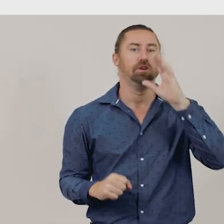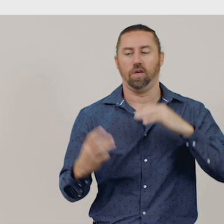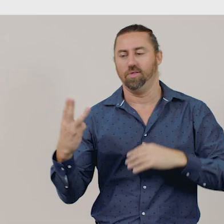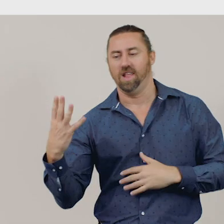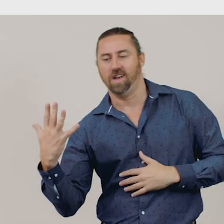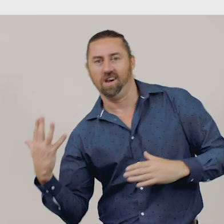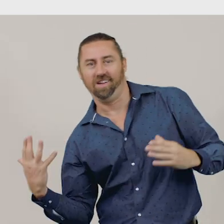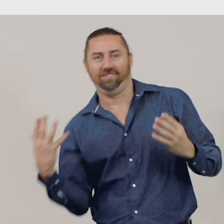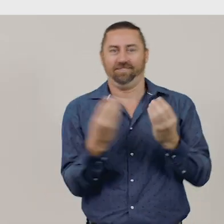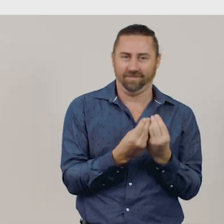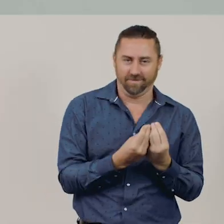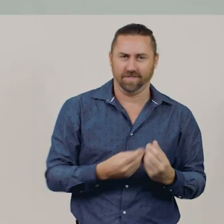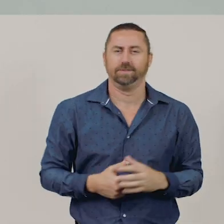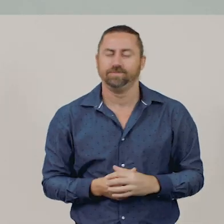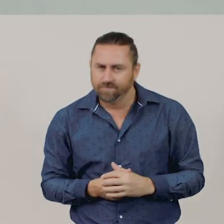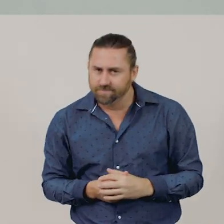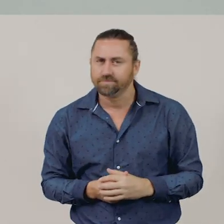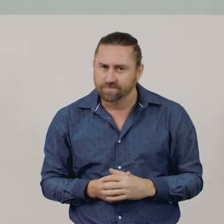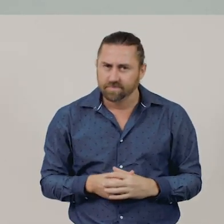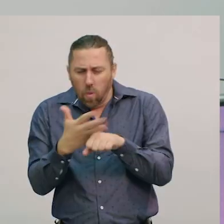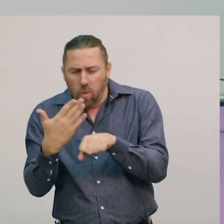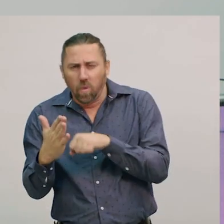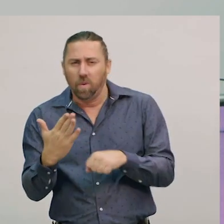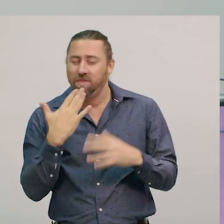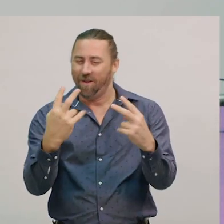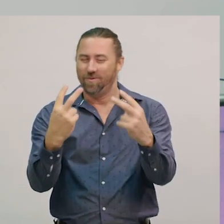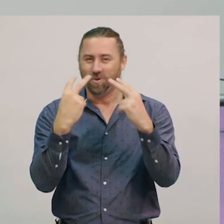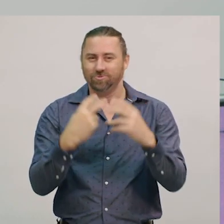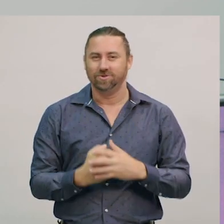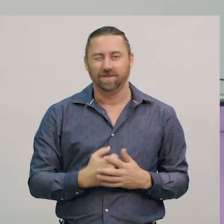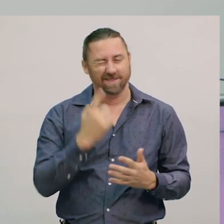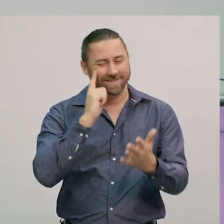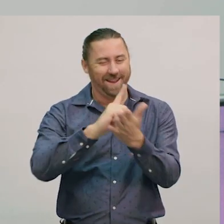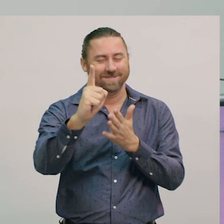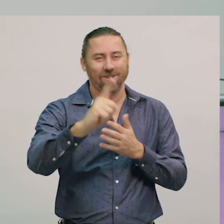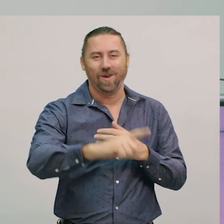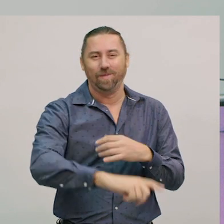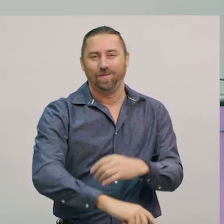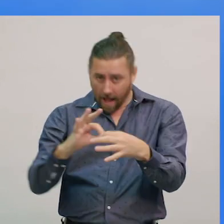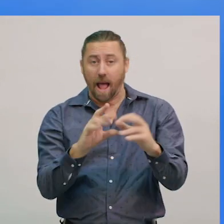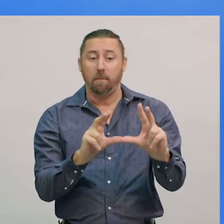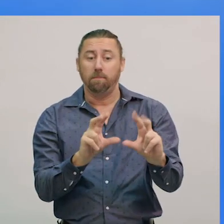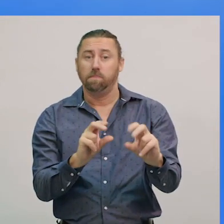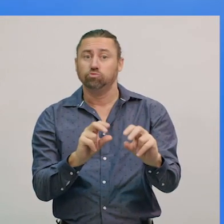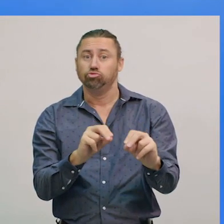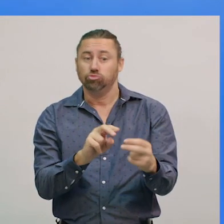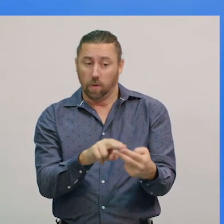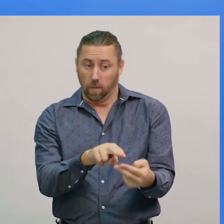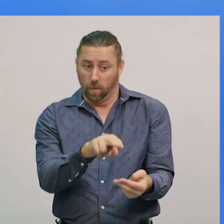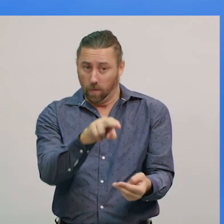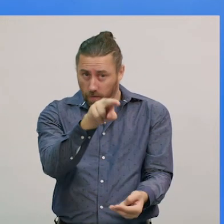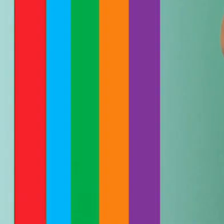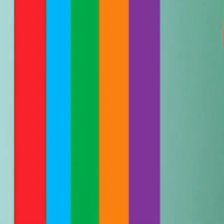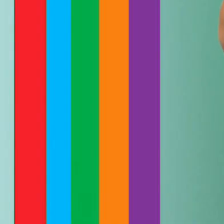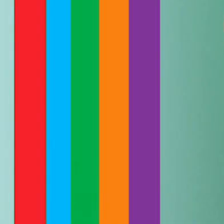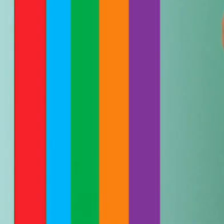together so that we get the correct answer every time. And we will discuss some of the projects Australia is leading to help other